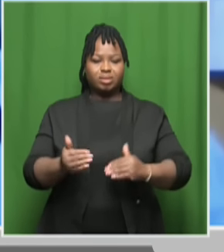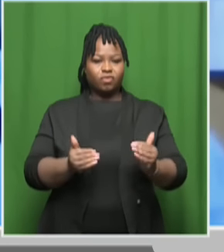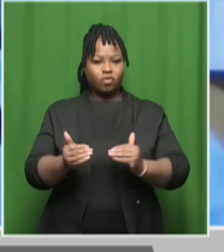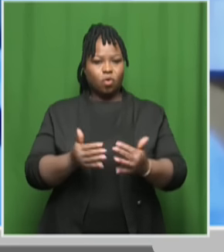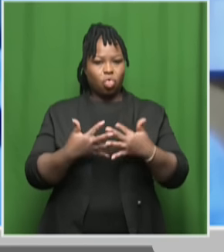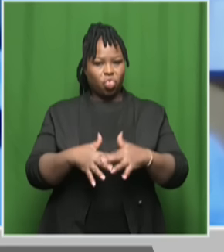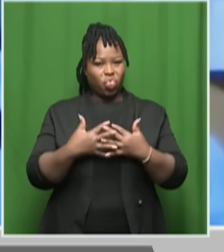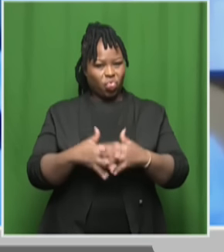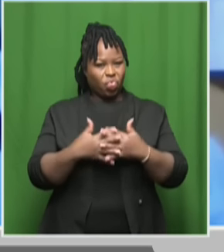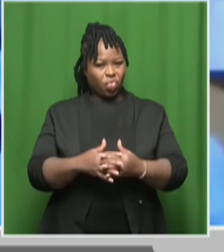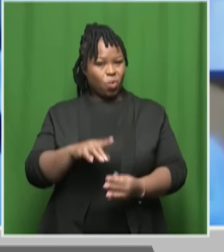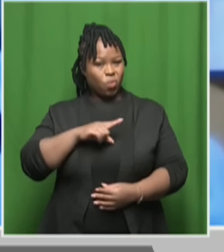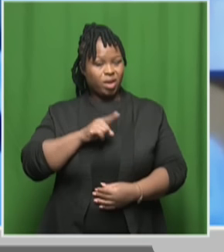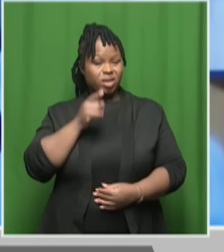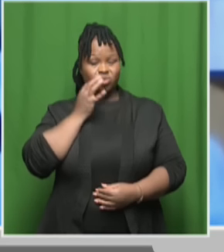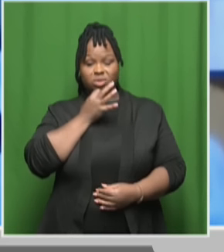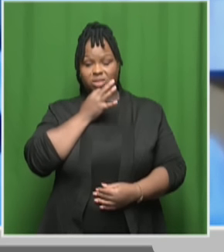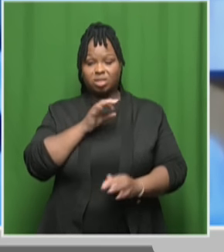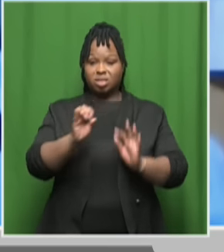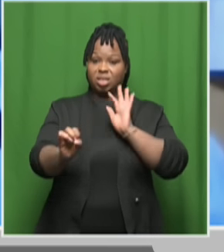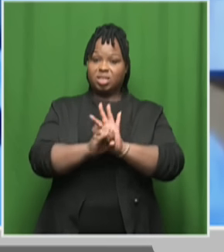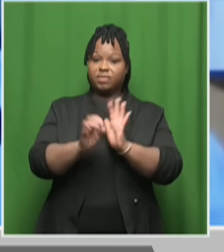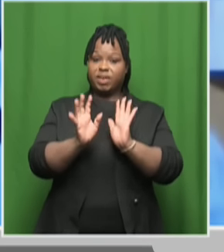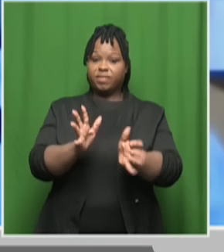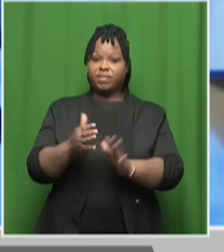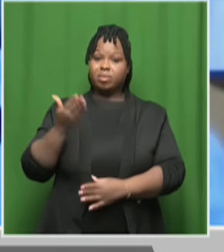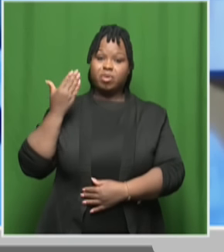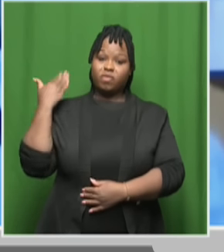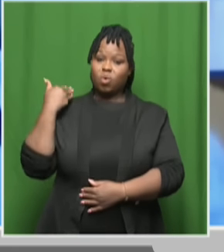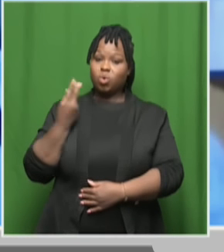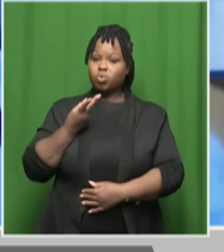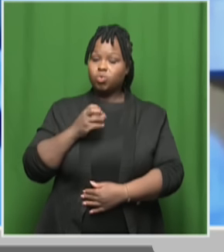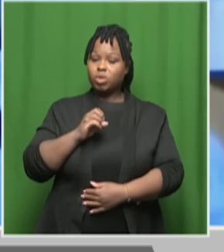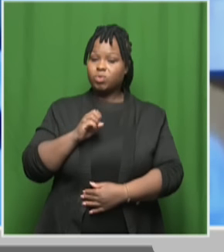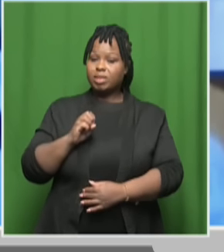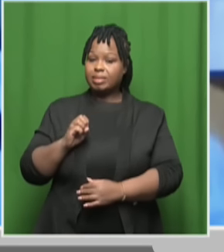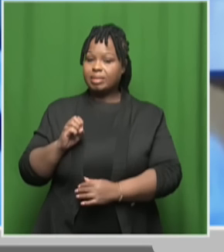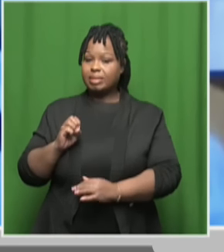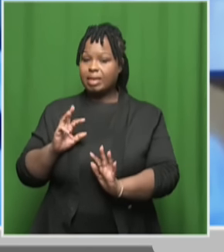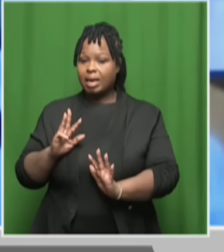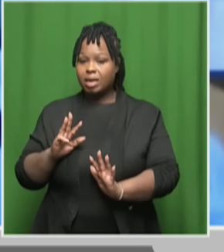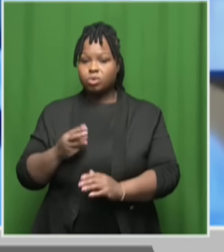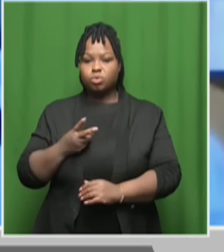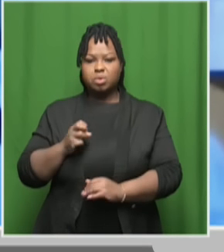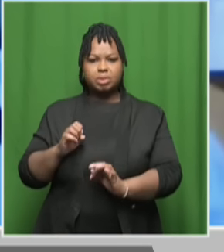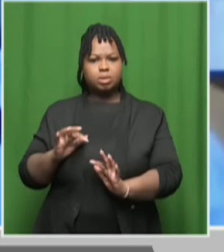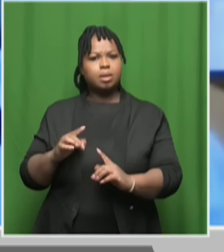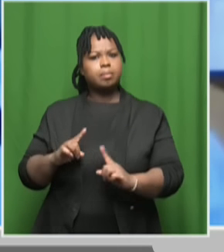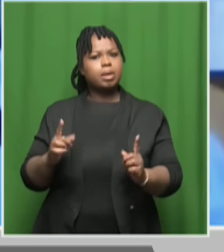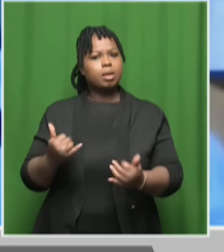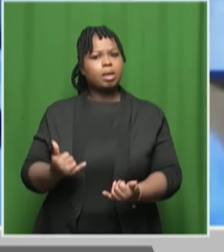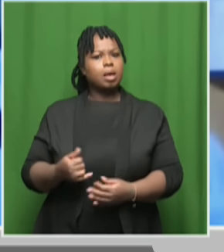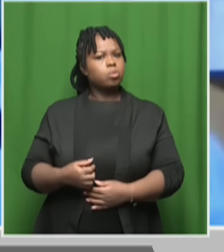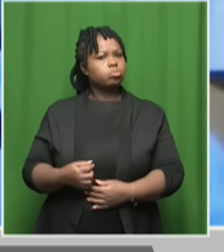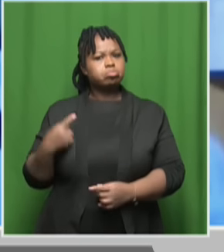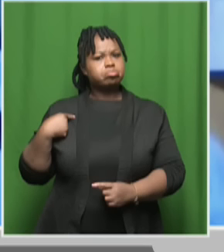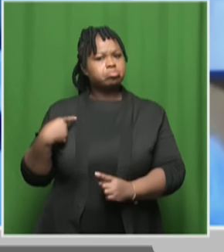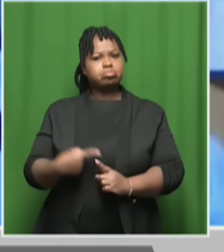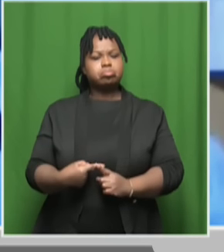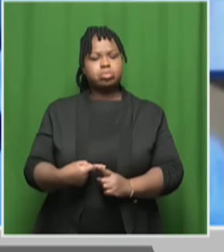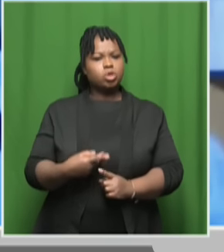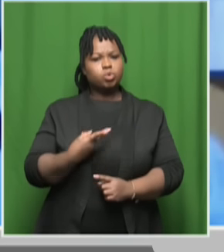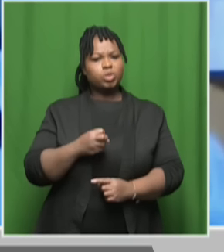indicated, that this was initially identified in 2009-10, and here we are in 2026 and